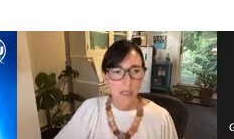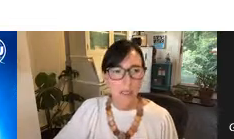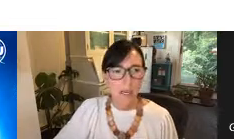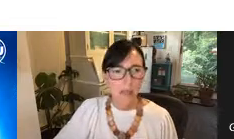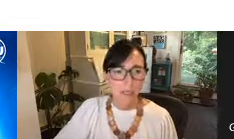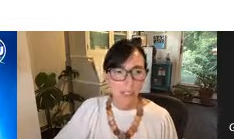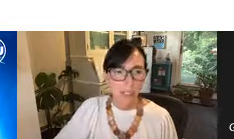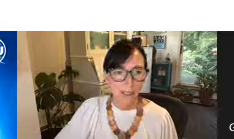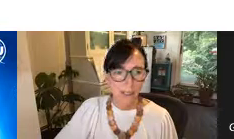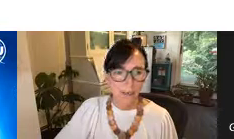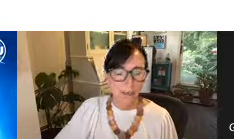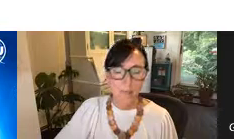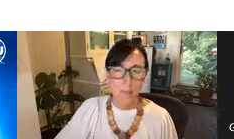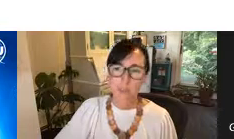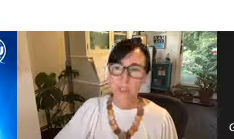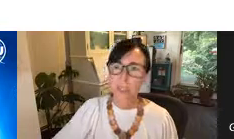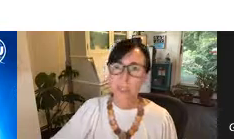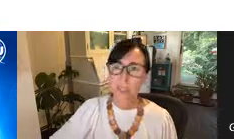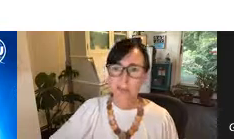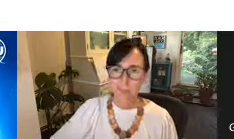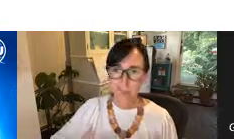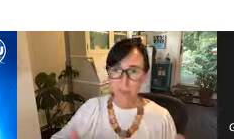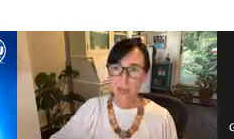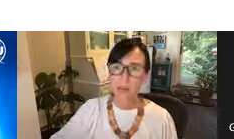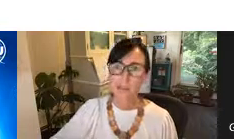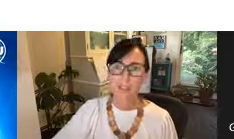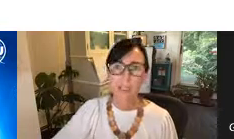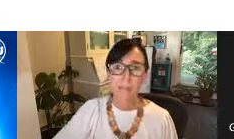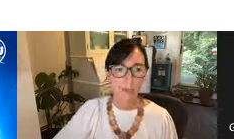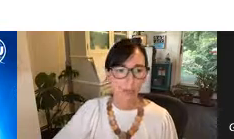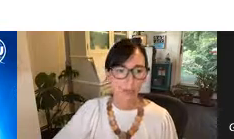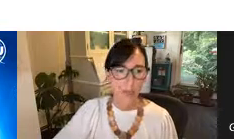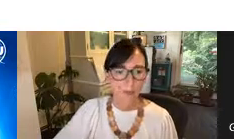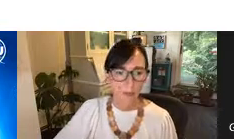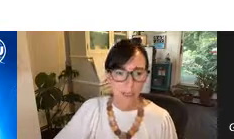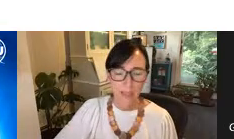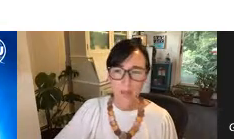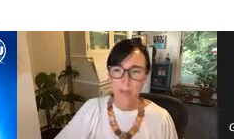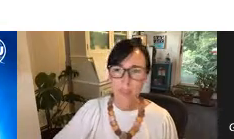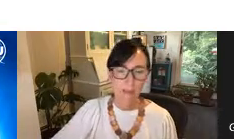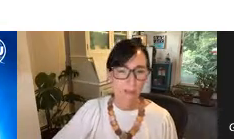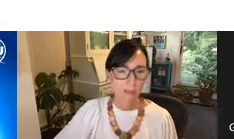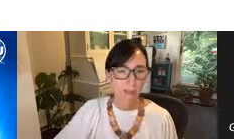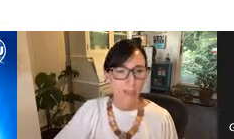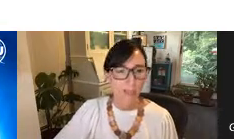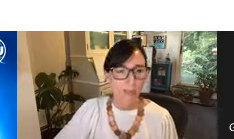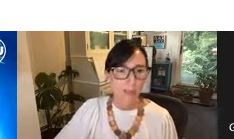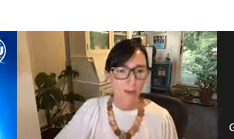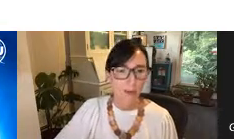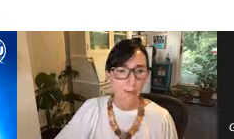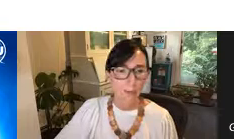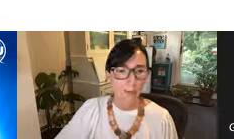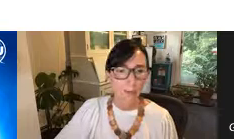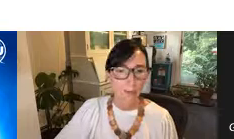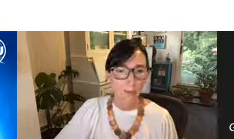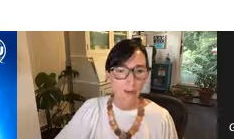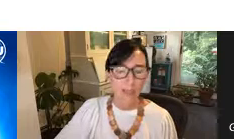lives. And if we take just an example, with Microsoft Teams right now, I can give you an example